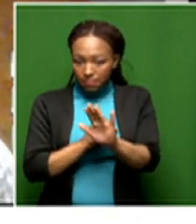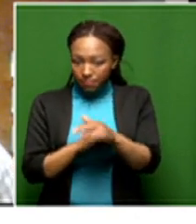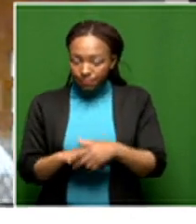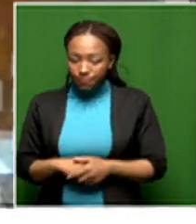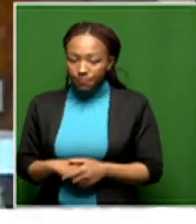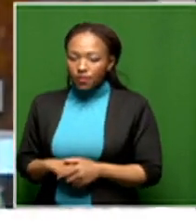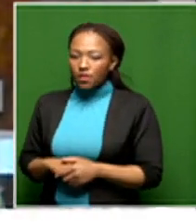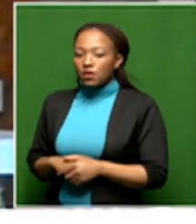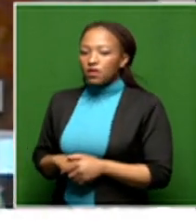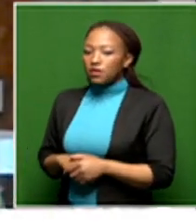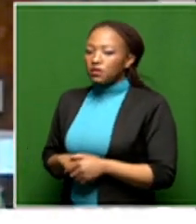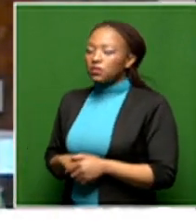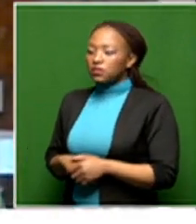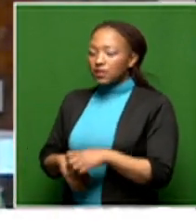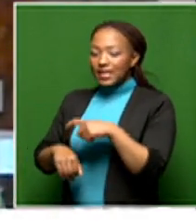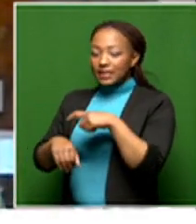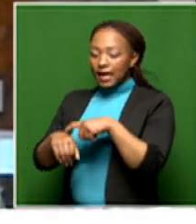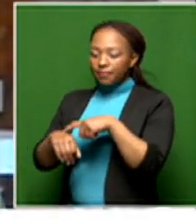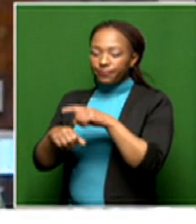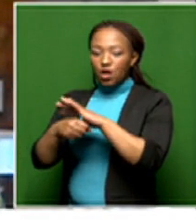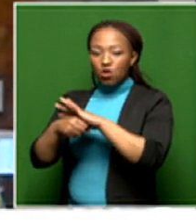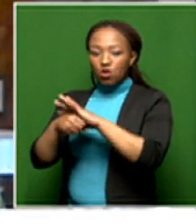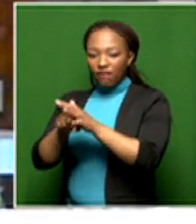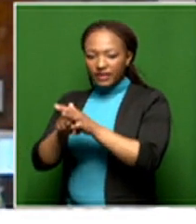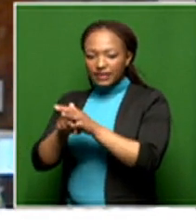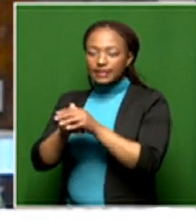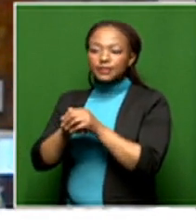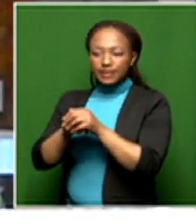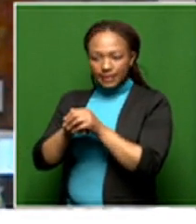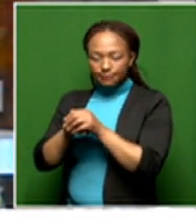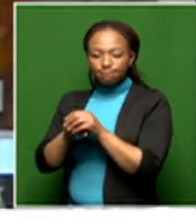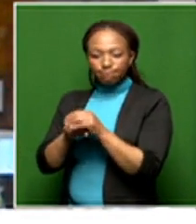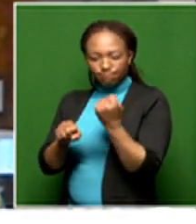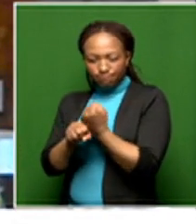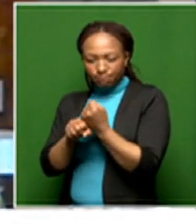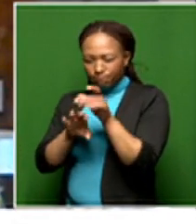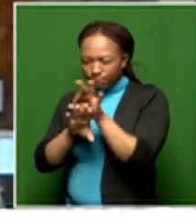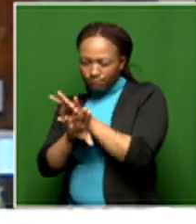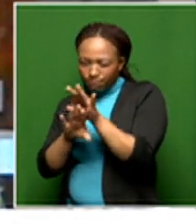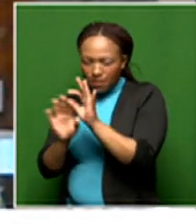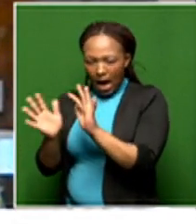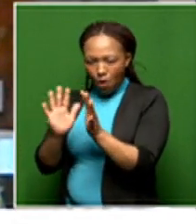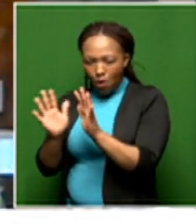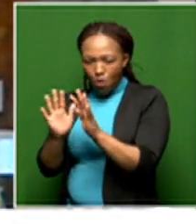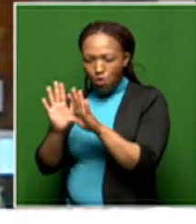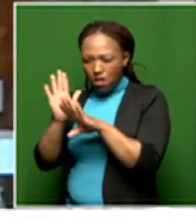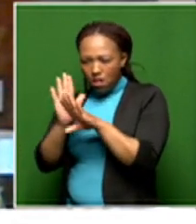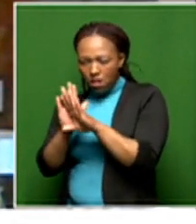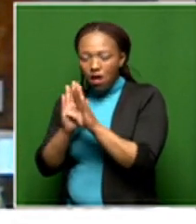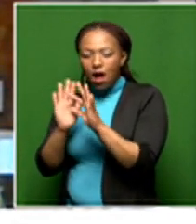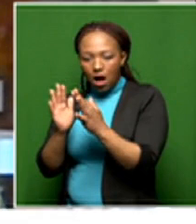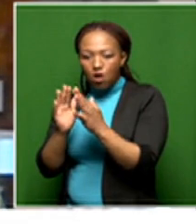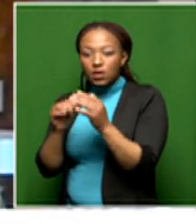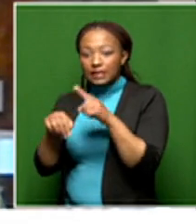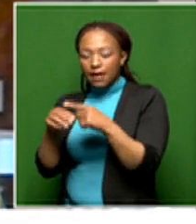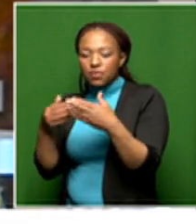So we took the time during the pandemic to actually come up with a recovery plan, looking through the storm, as it were. And one of the facets that we came up